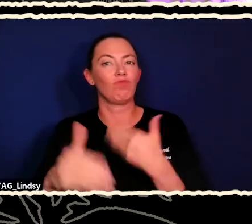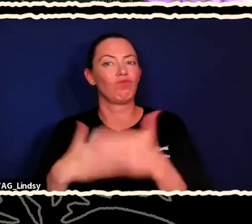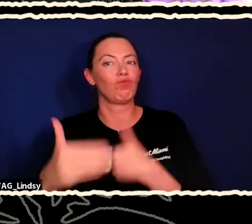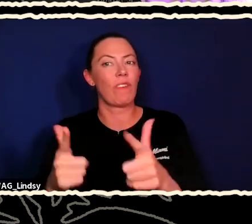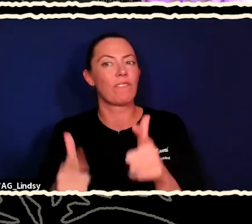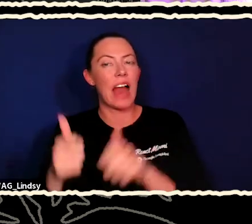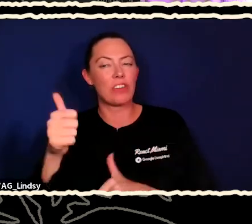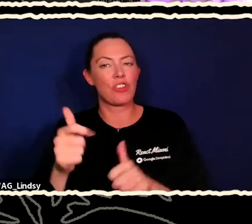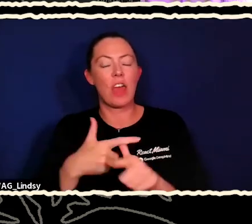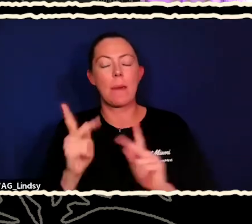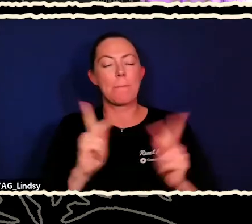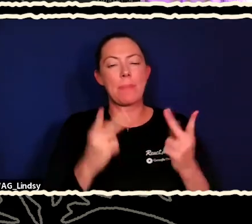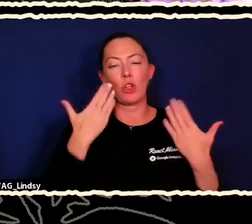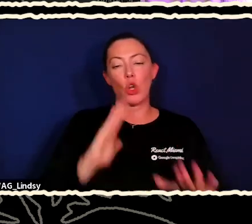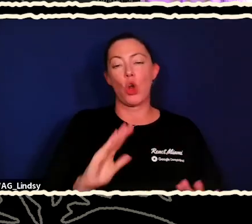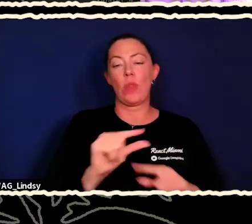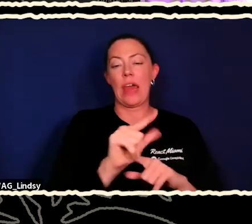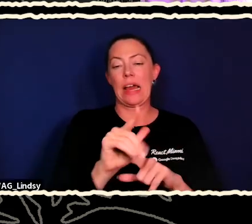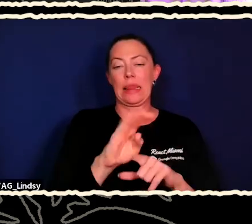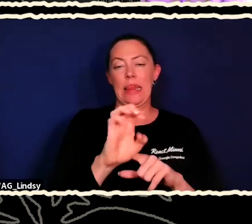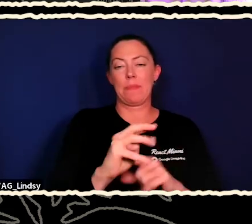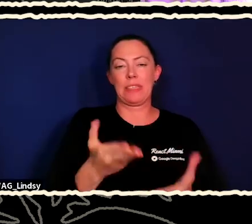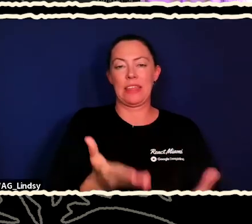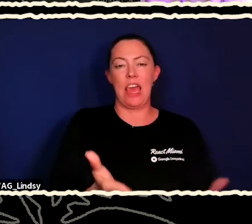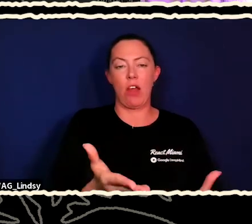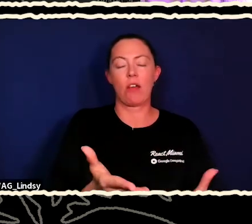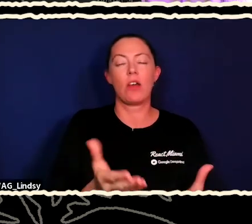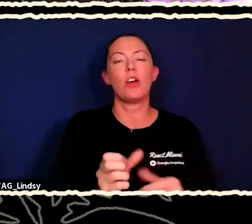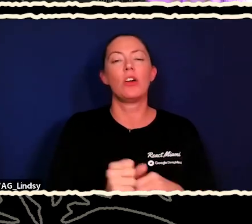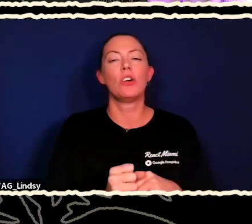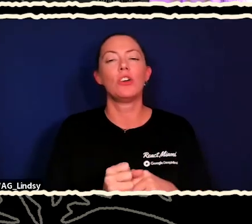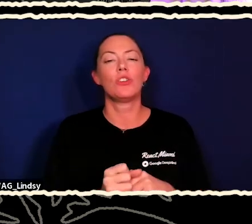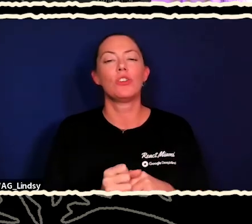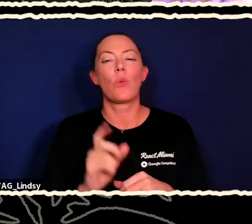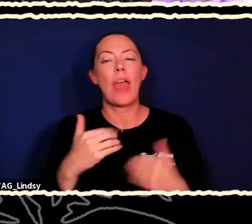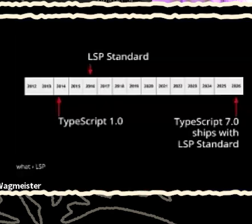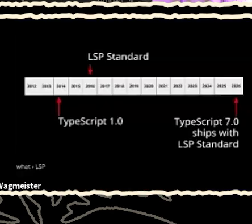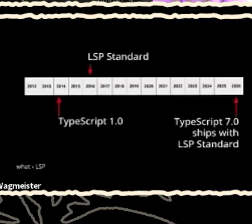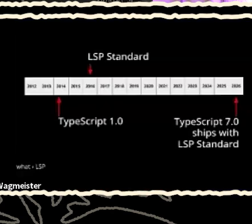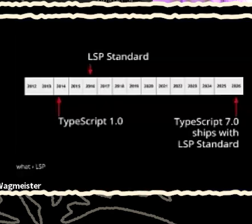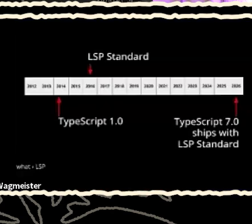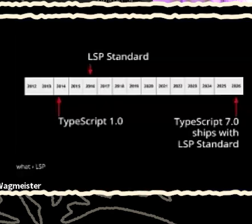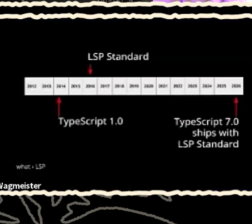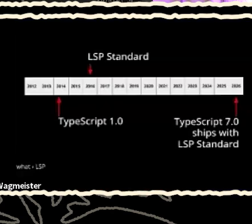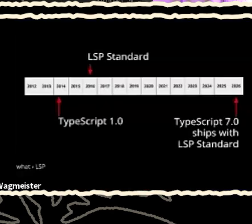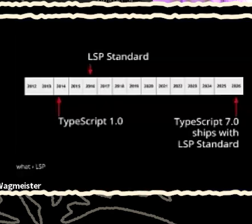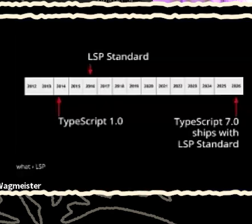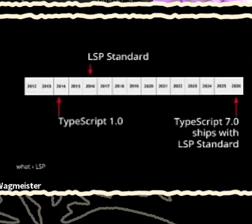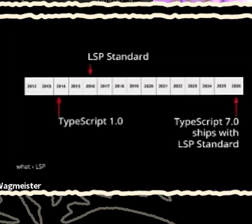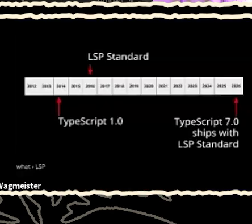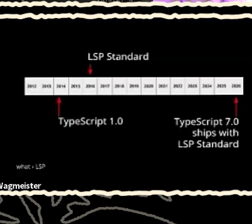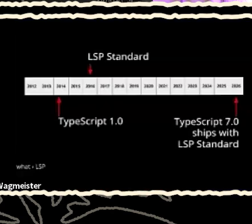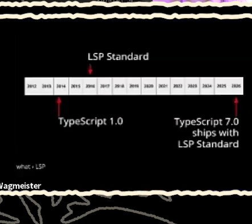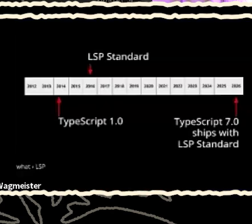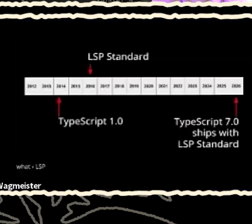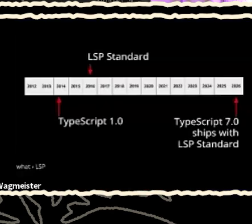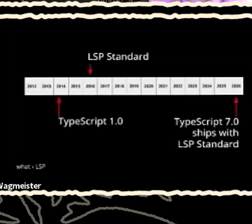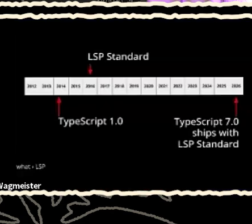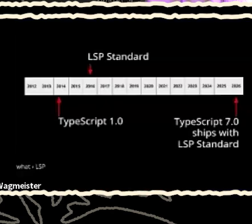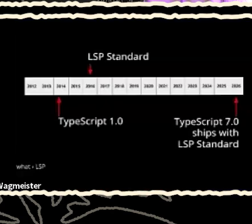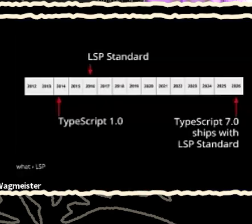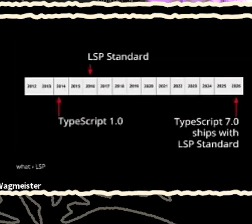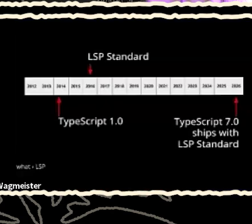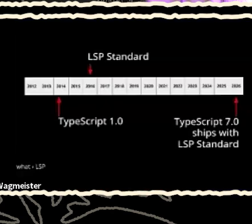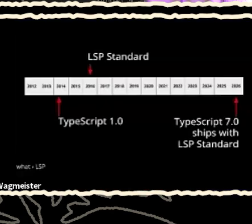exists. The LSP actually was modeled on TypeScript's own implementation for VS Code. And hilariously, the standards process ended up with something